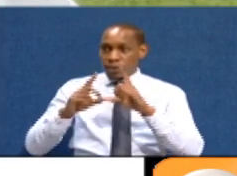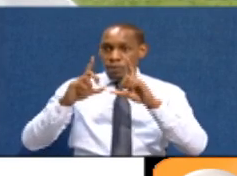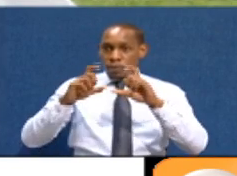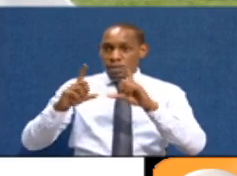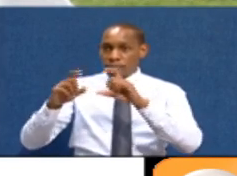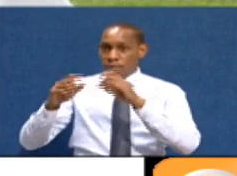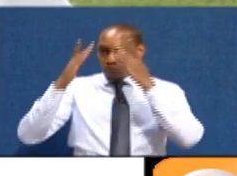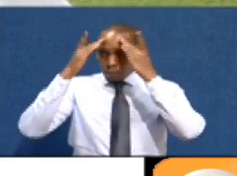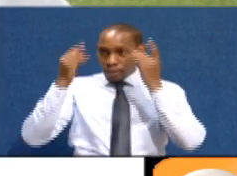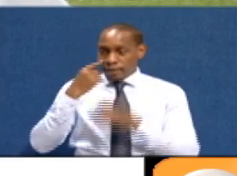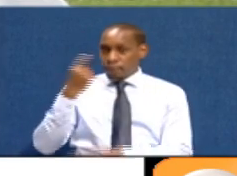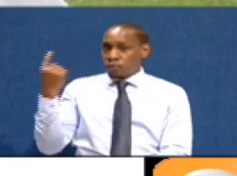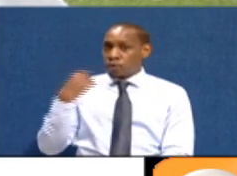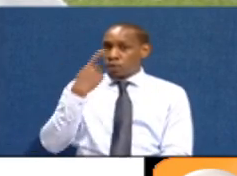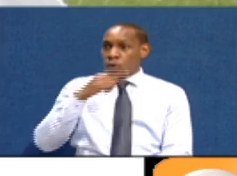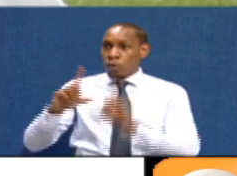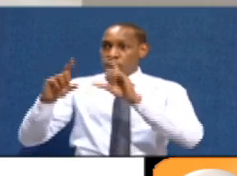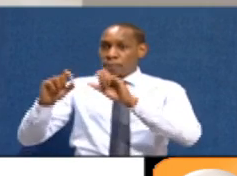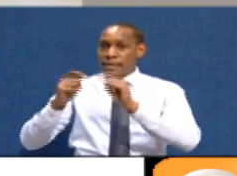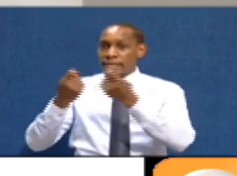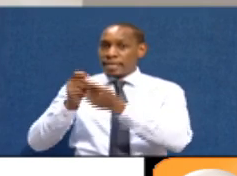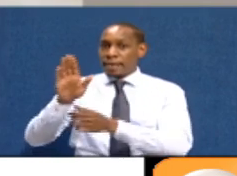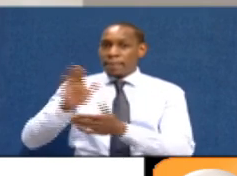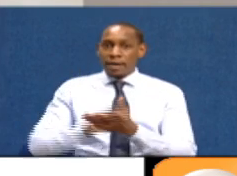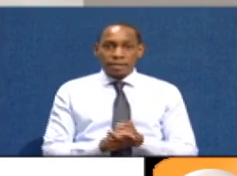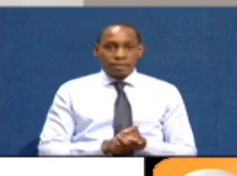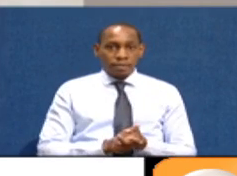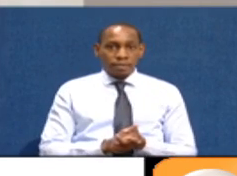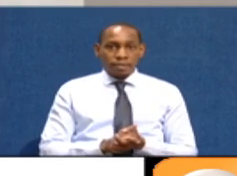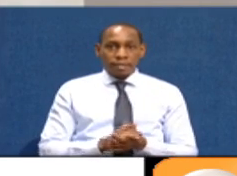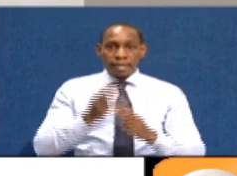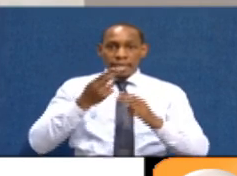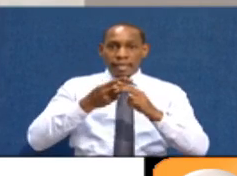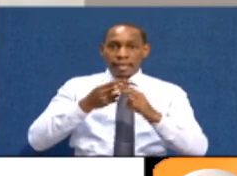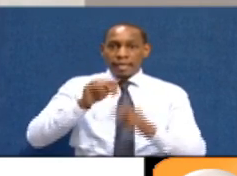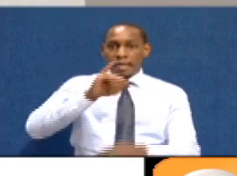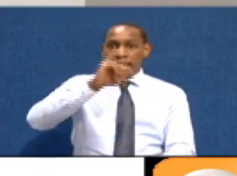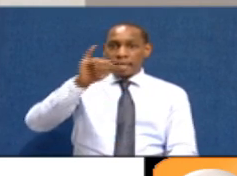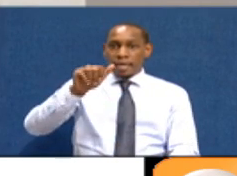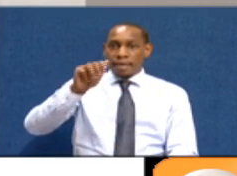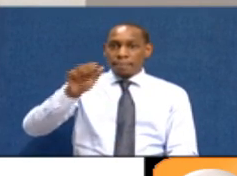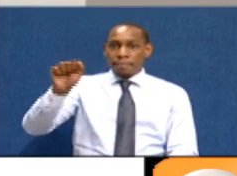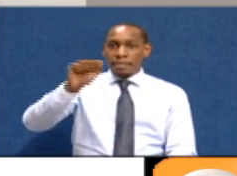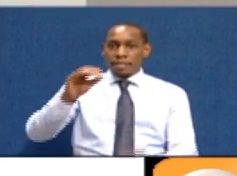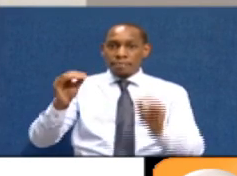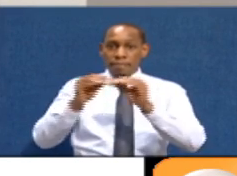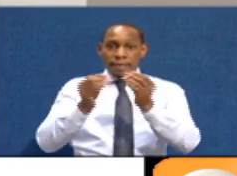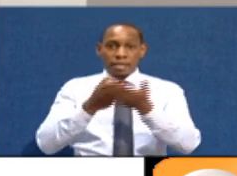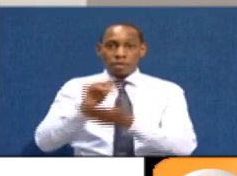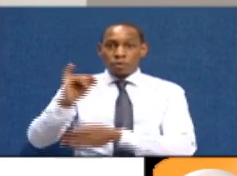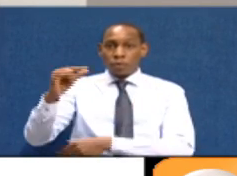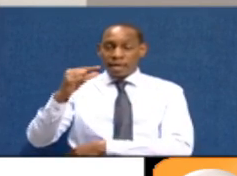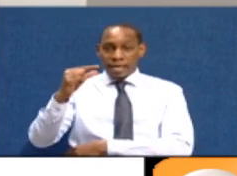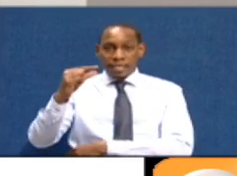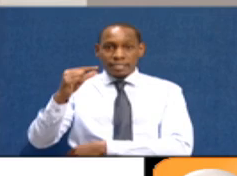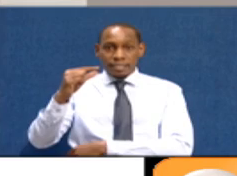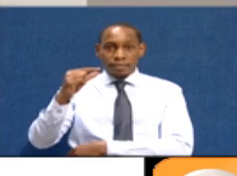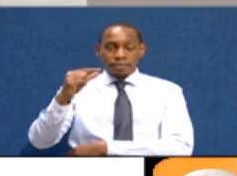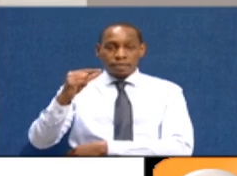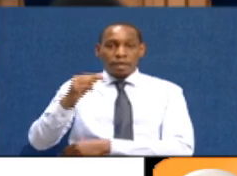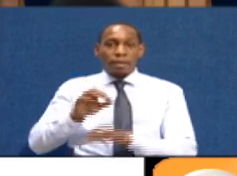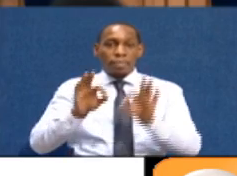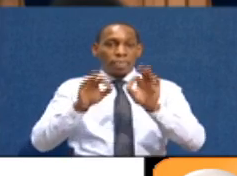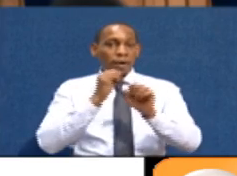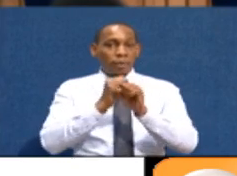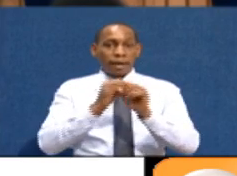Look at that. Yeah. Who did that? Your team or? His name is James and I met him on Instagram. So the hashtags work.